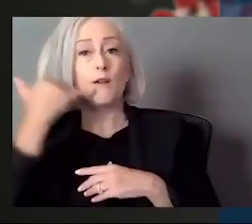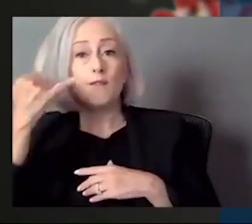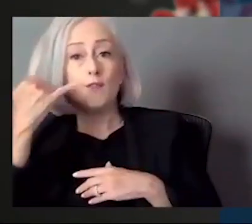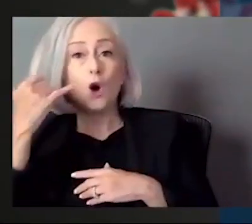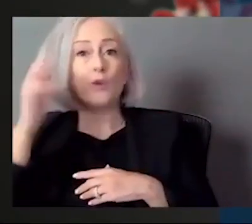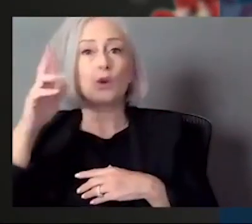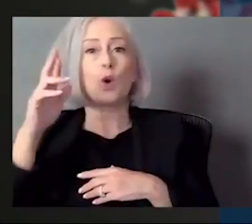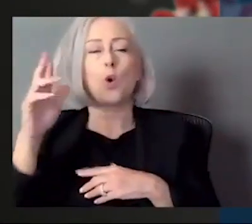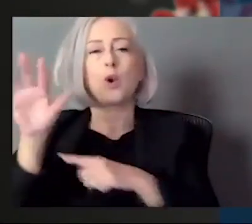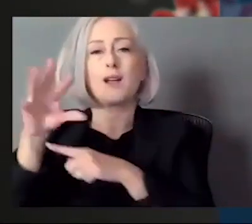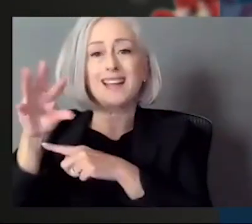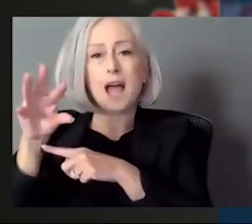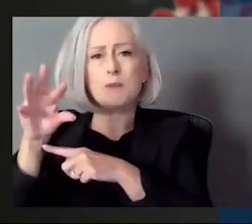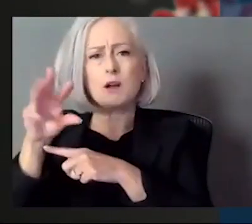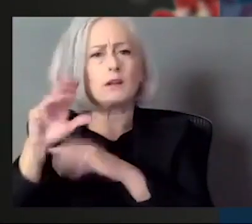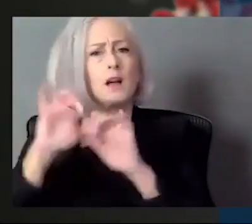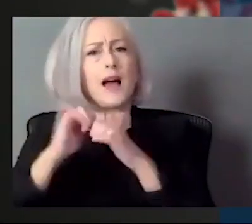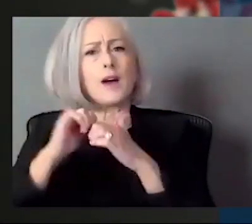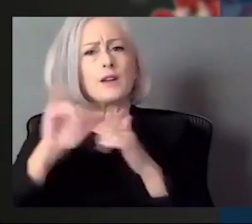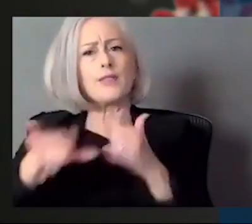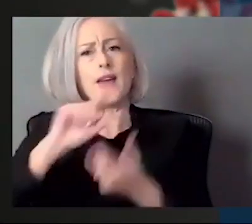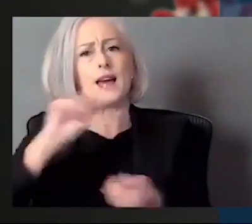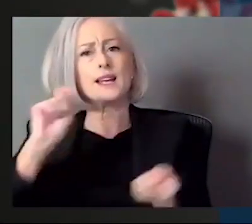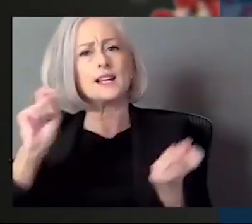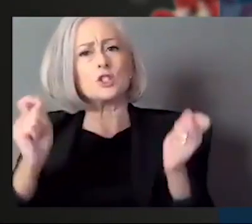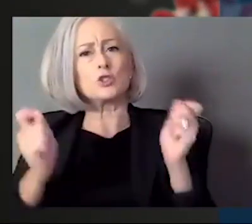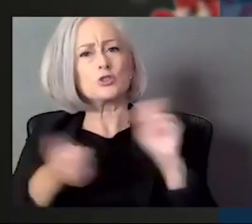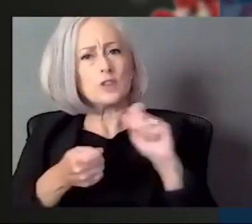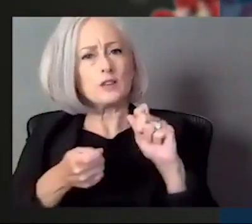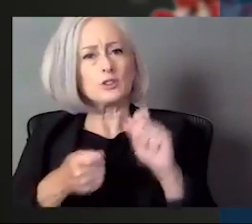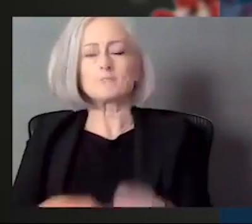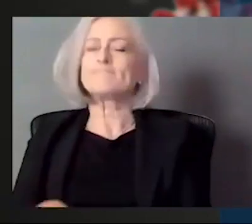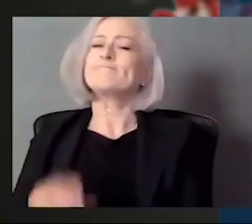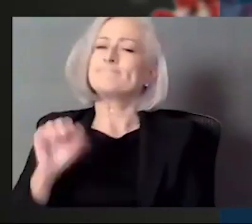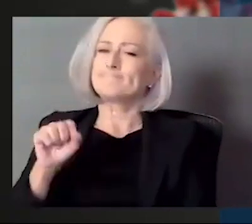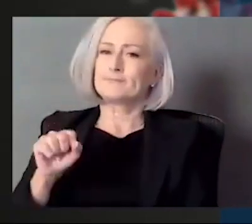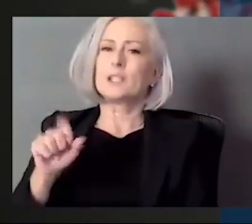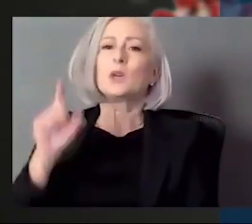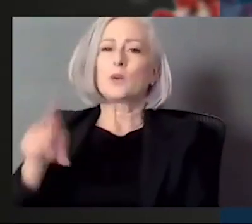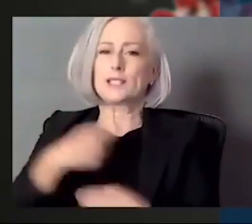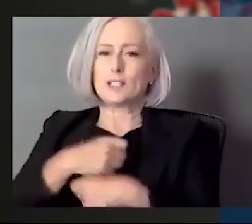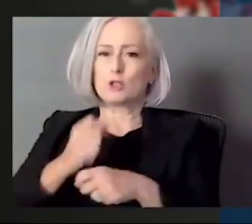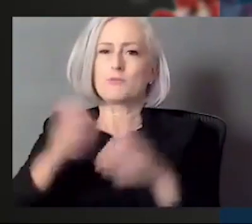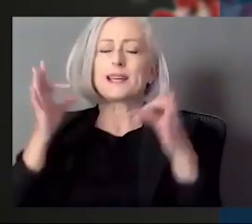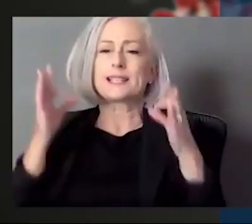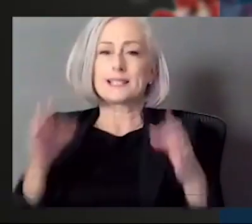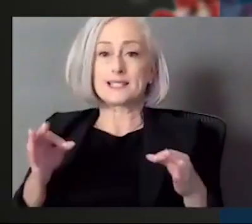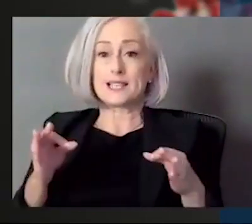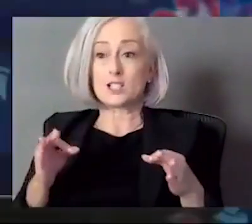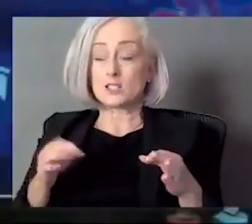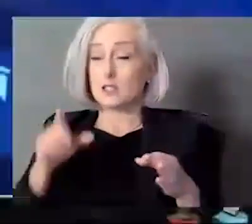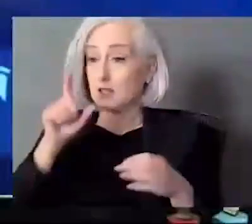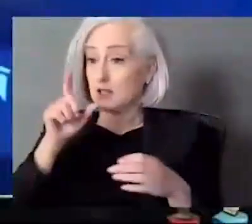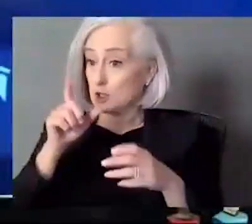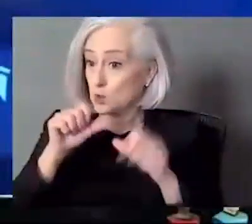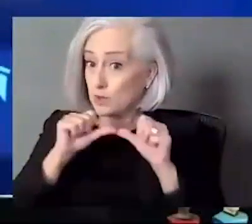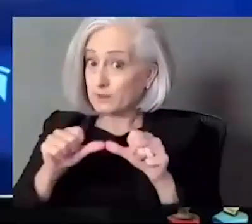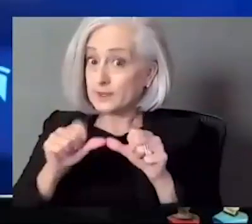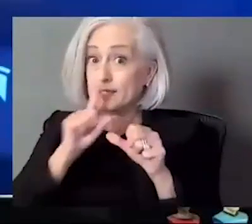did that evolve, and what were your thoughts on that? We had to make a choice, and do we stay silent, or do we